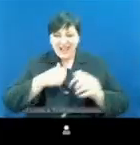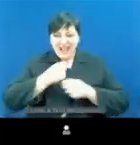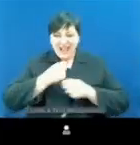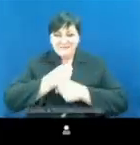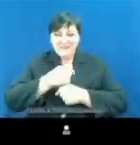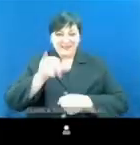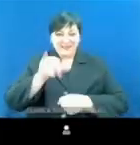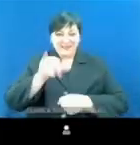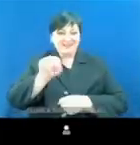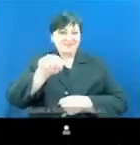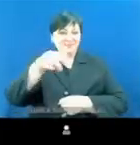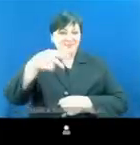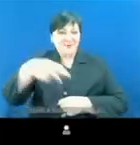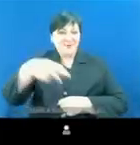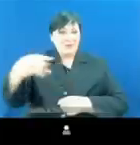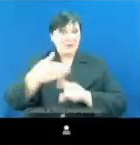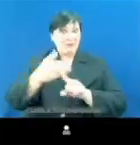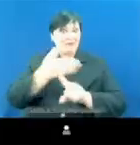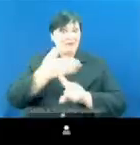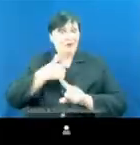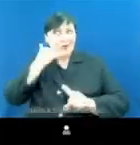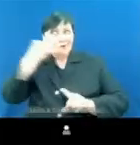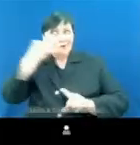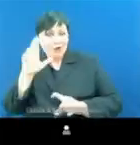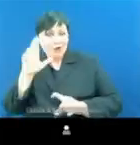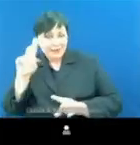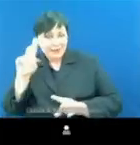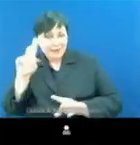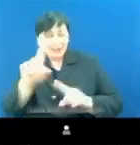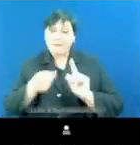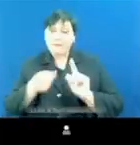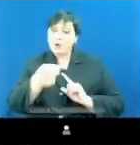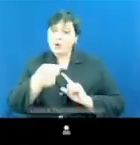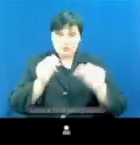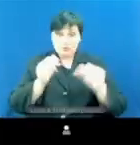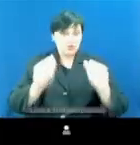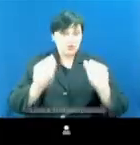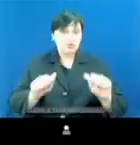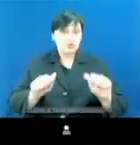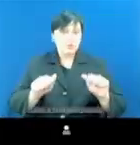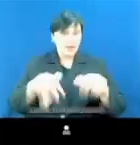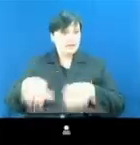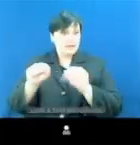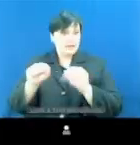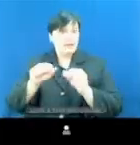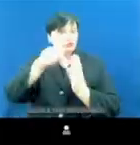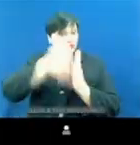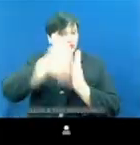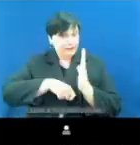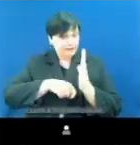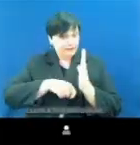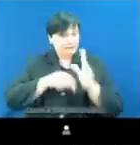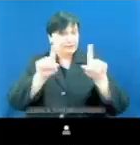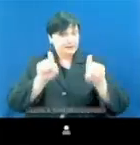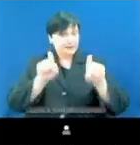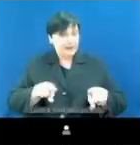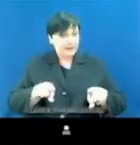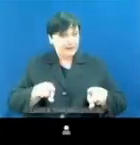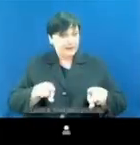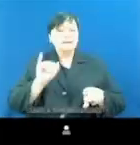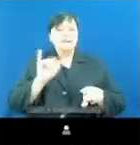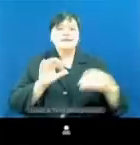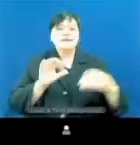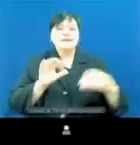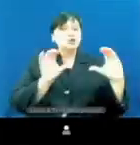to the RID, but you can sit for the written exam if you are certified and have no